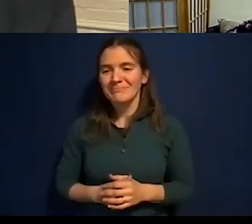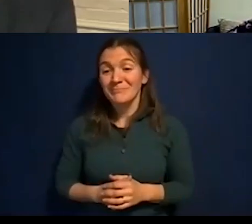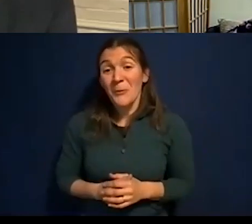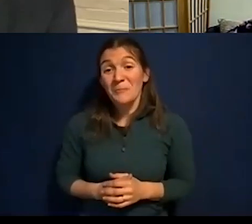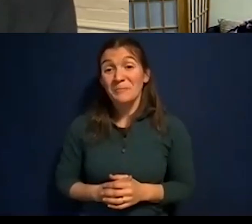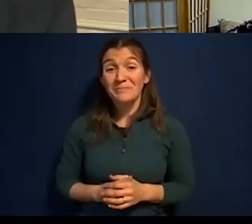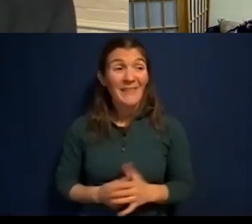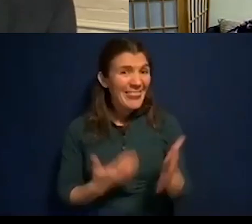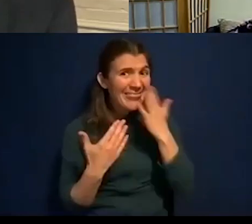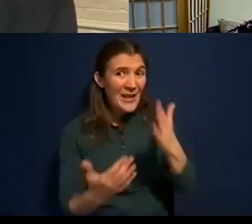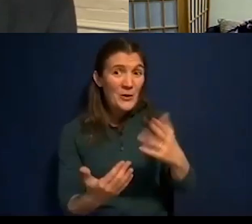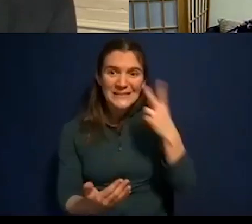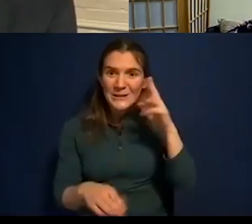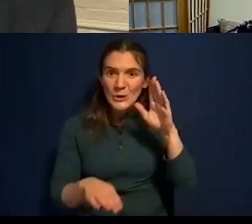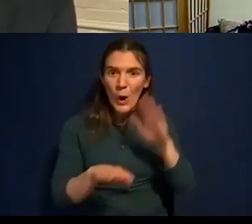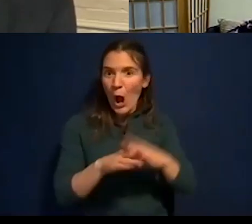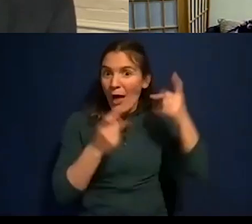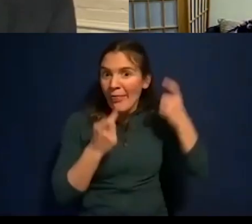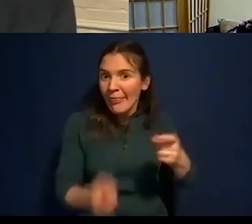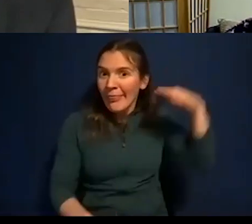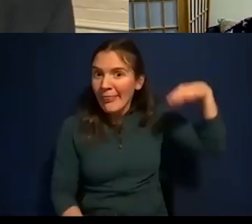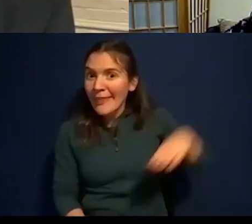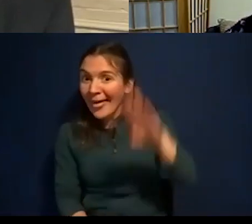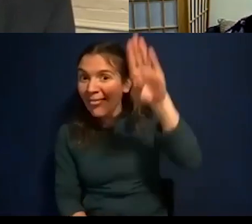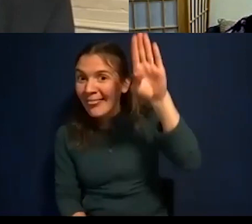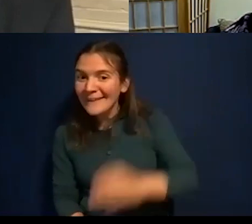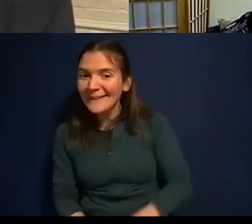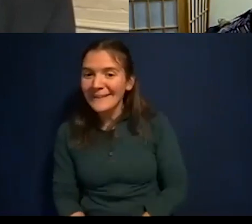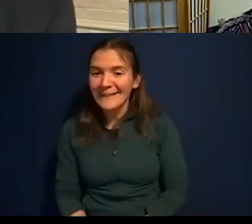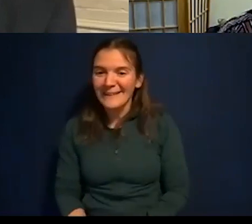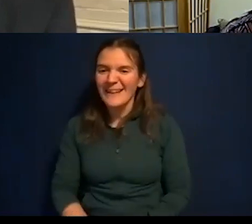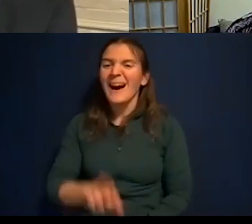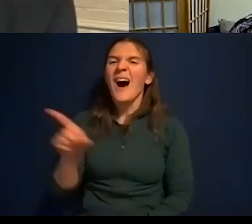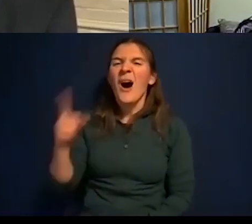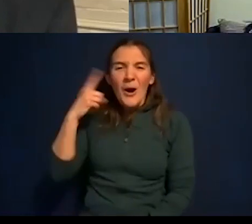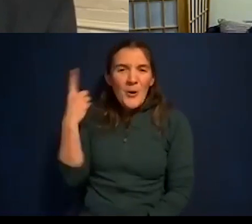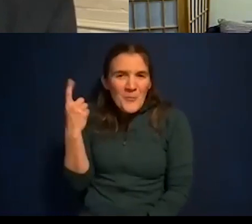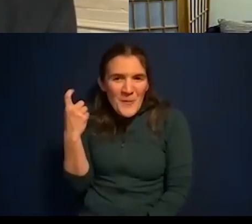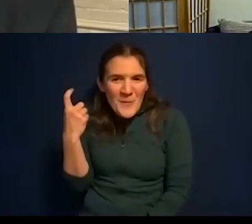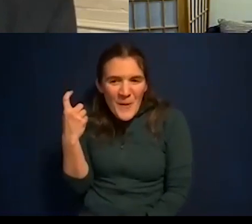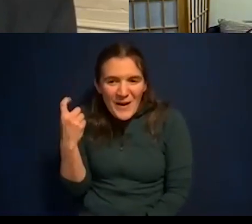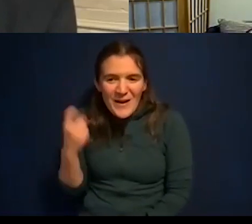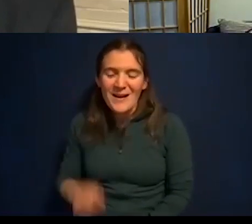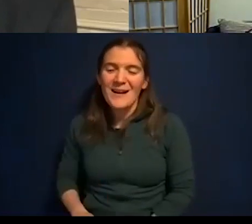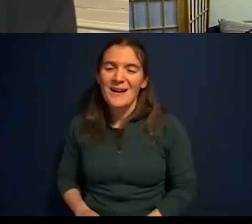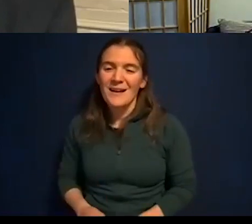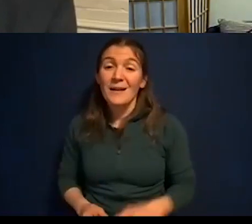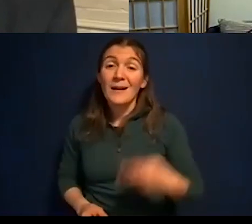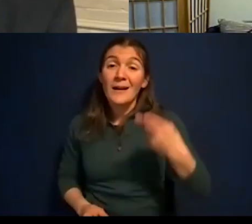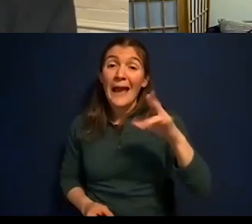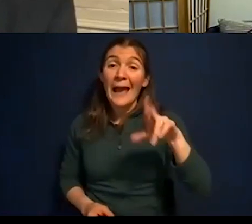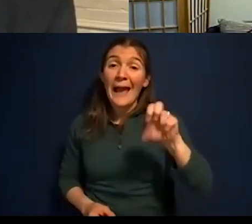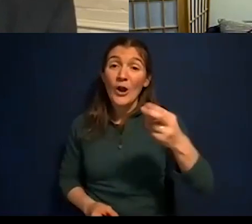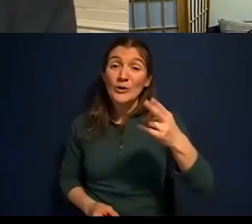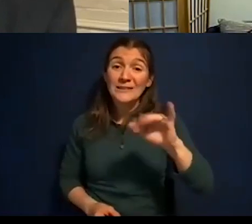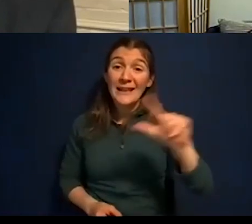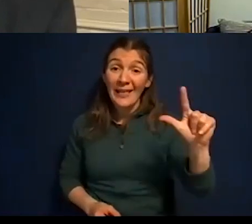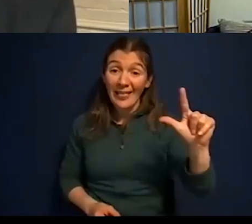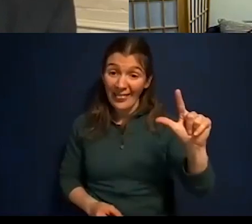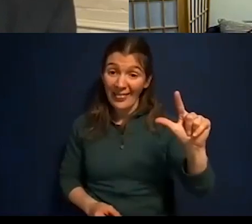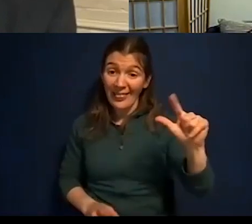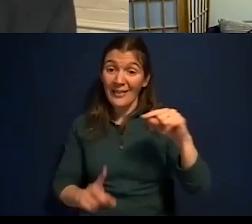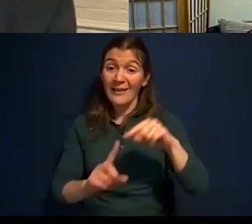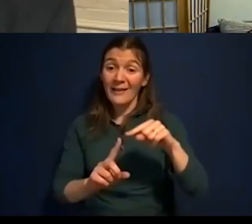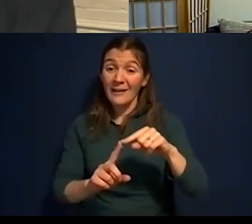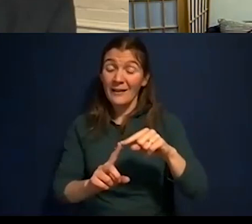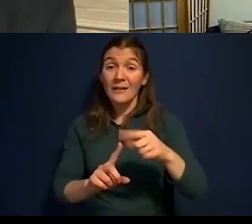thank you. We'll see you on the hill. Yeah. And I'll harken back with one last note that Harris Hill was